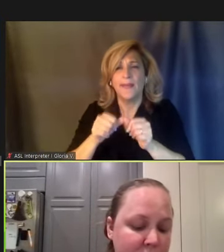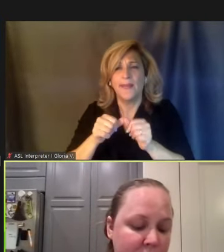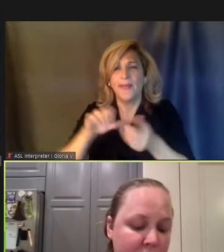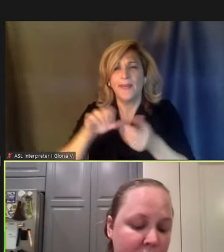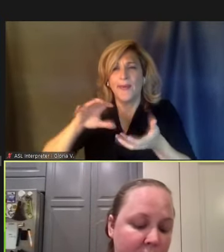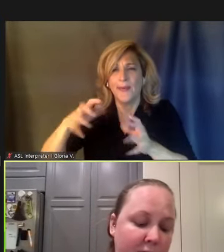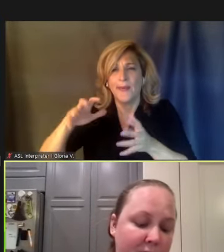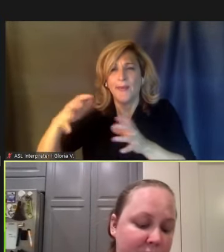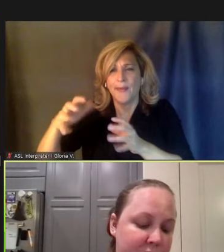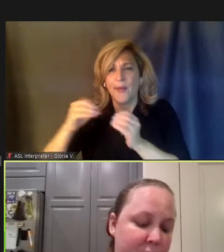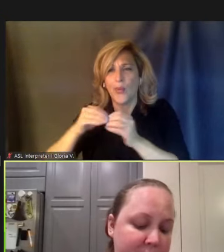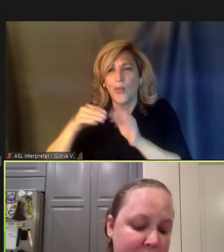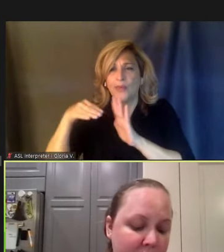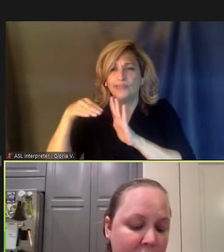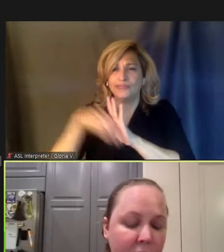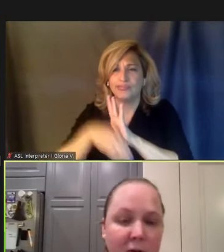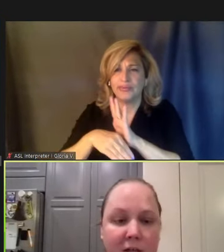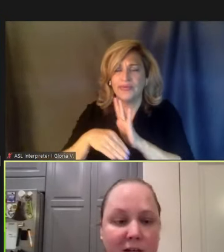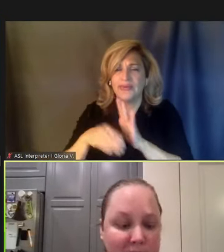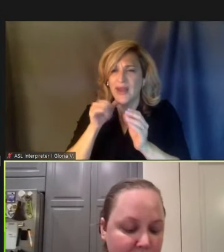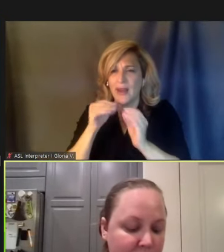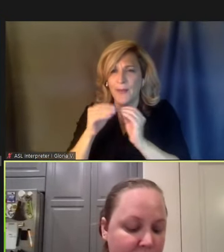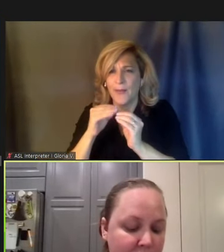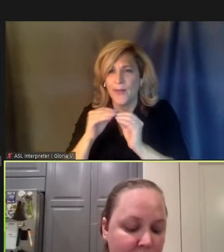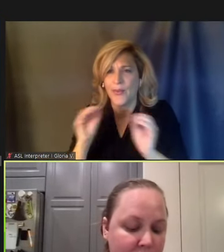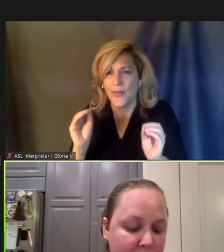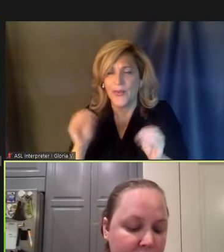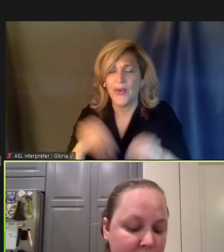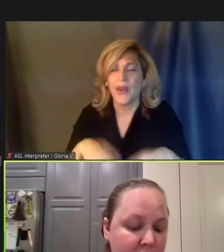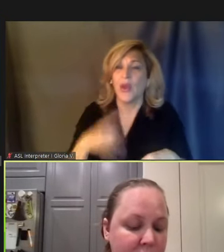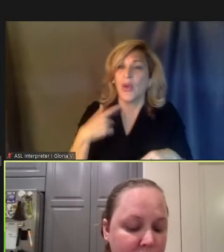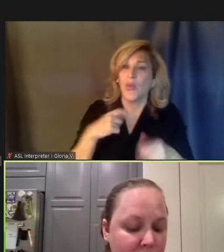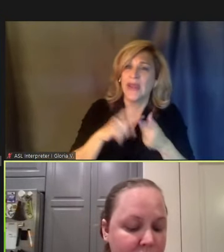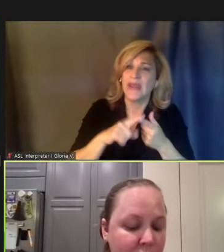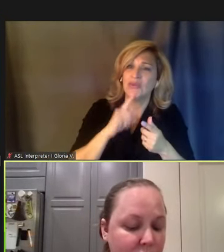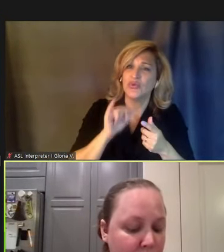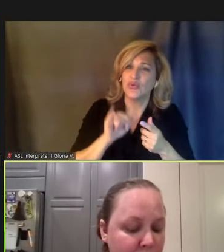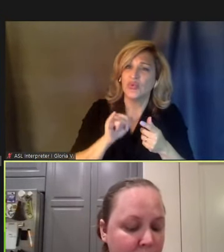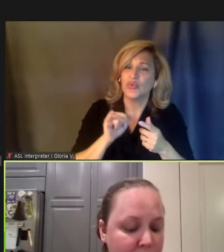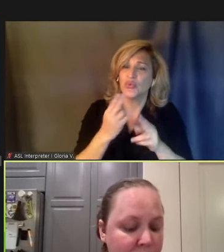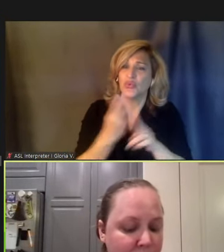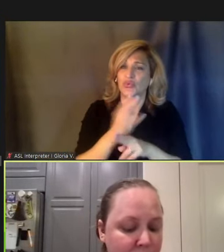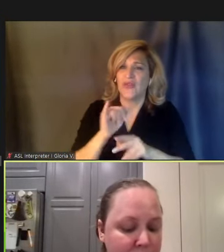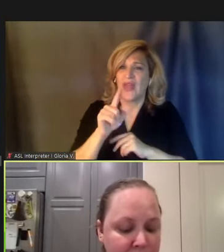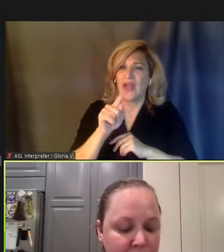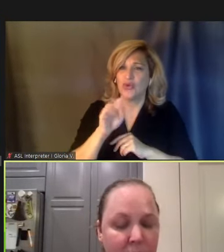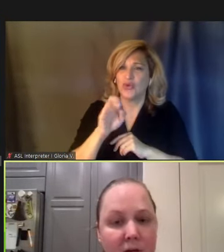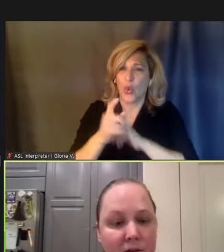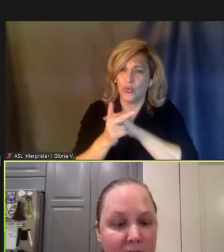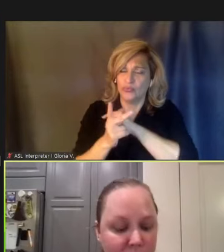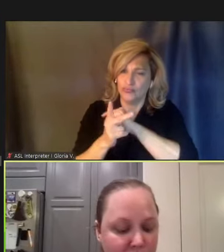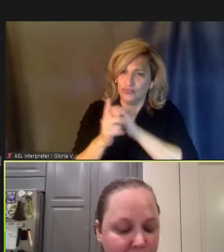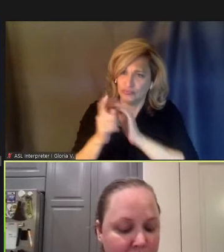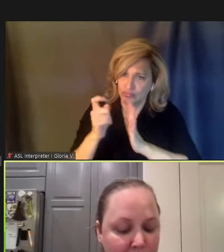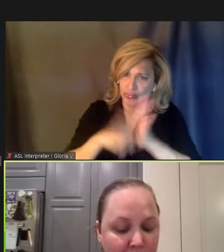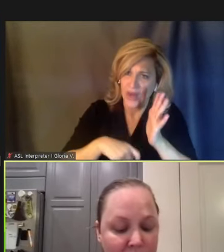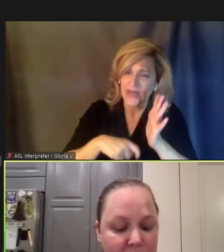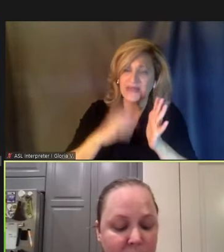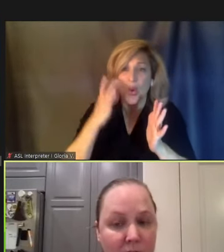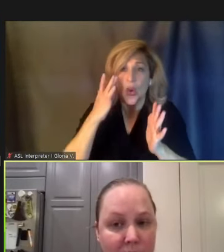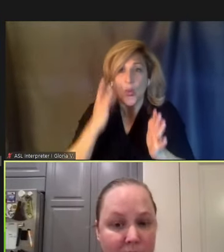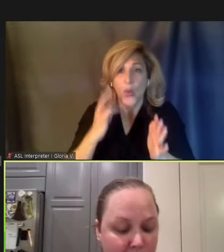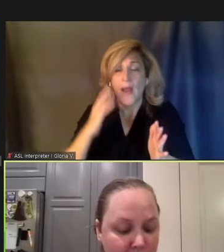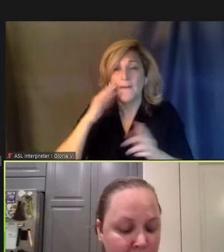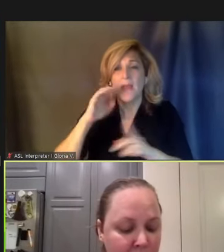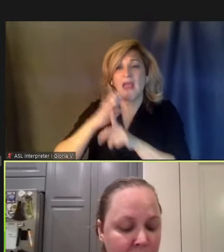also need to have congestion pricing because we need to incentivize New Yorkers to choose greener modes of transportation because catastrophic climate events